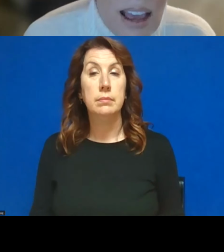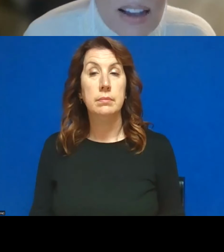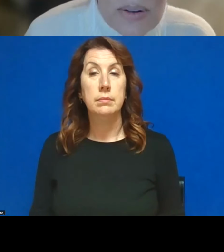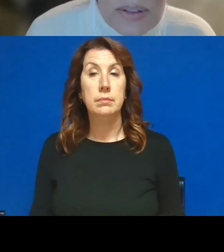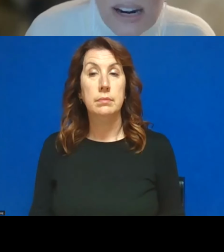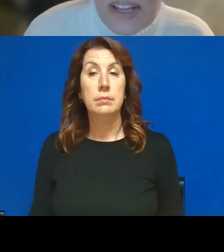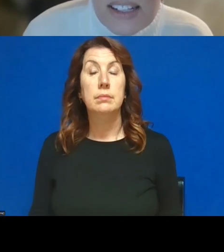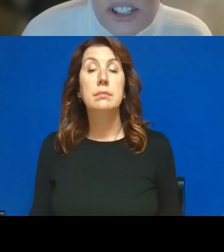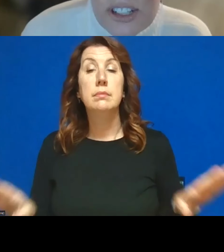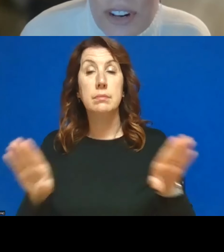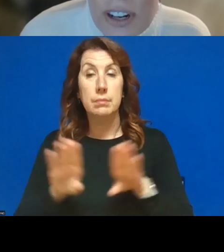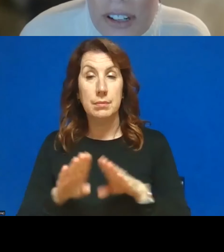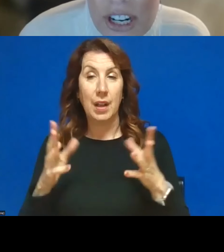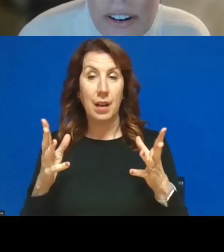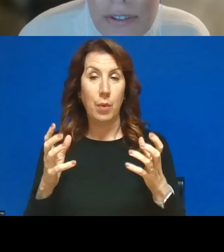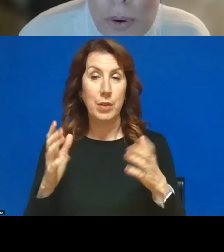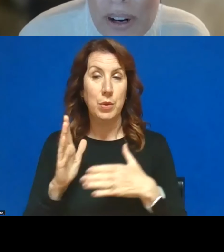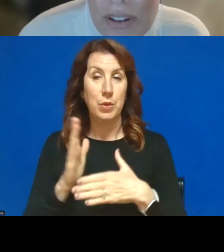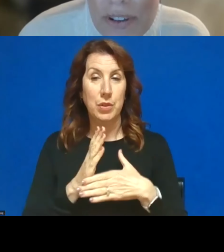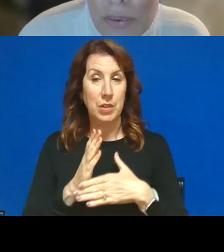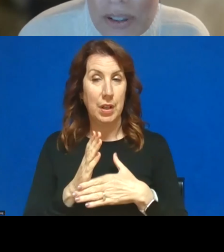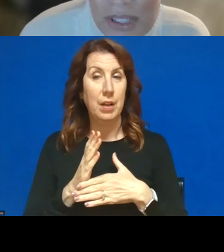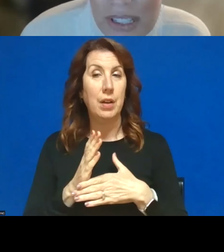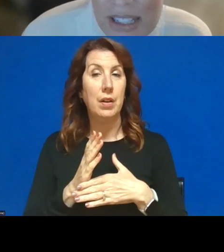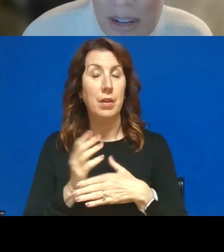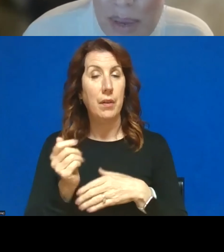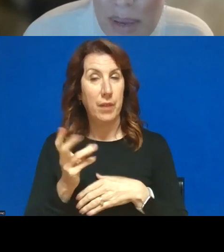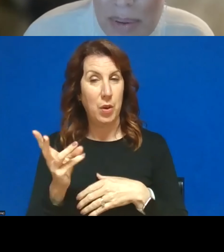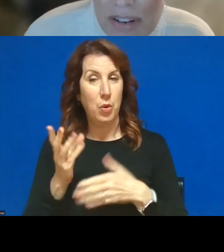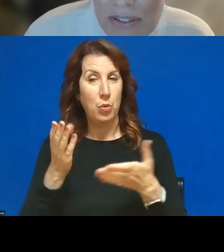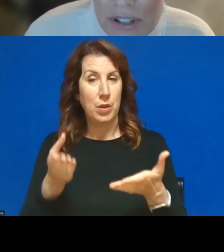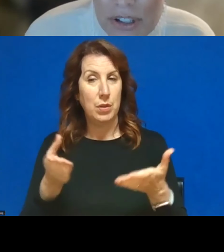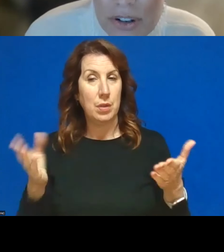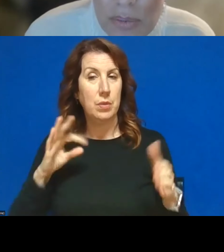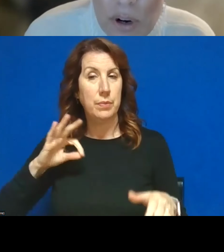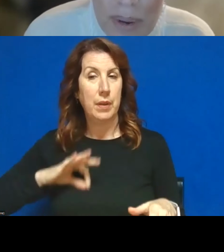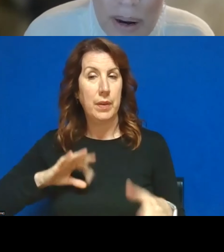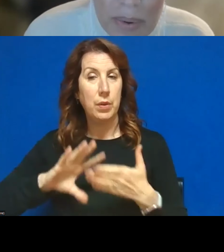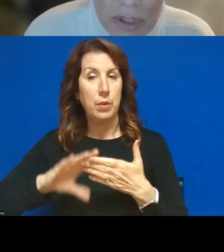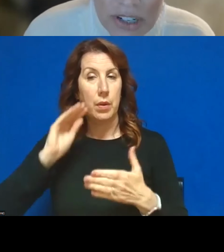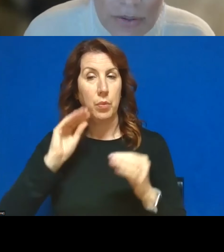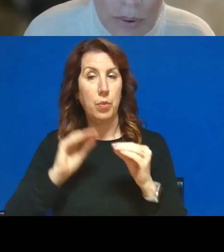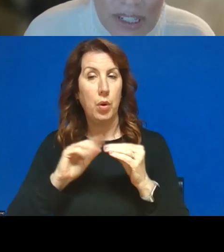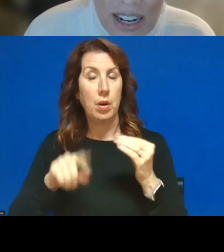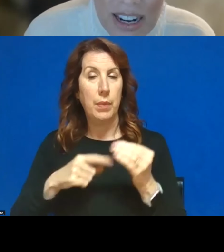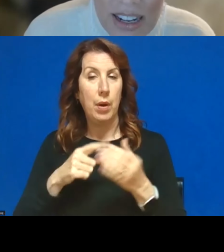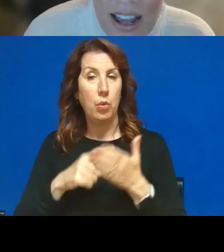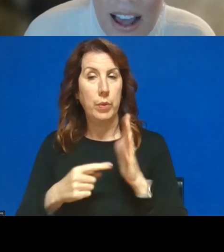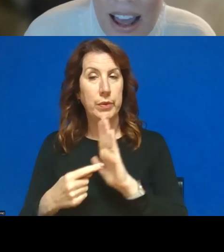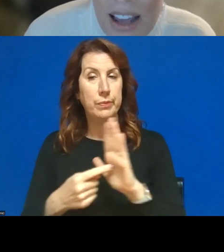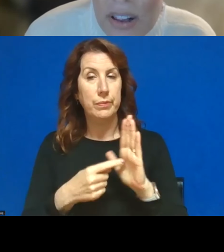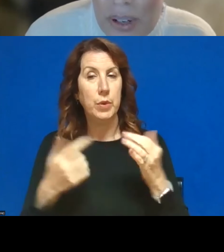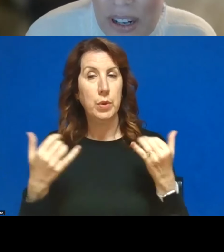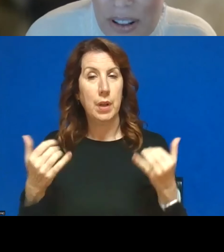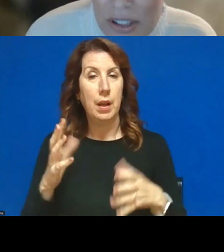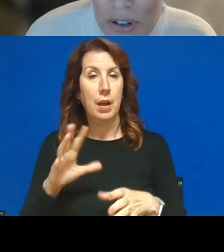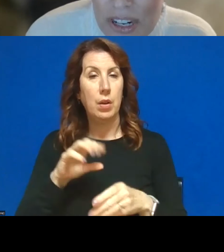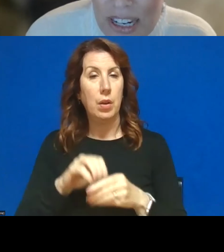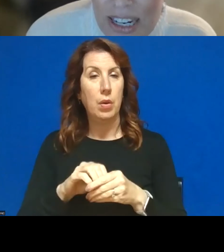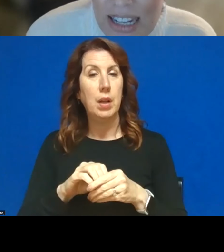In closing, I would like to just share forward a few resources that may be beneficial to learn more about what was shared forward today. Included